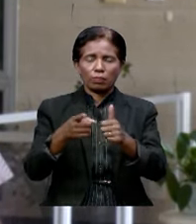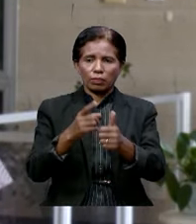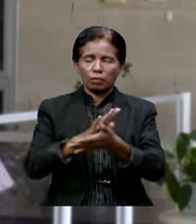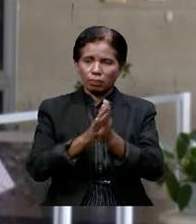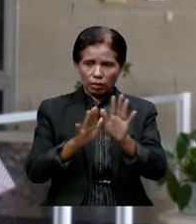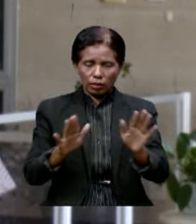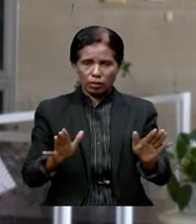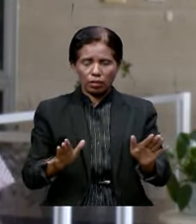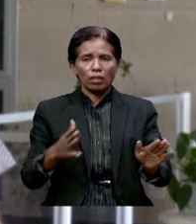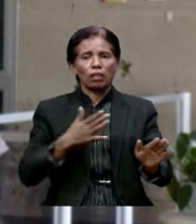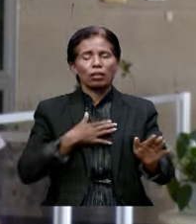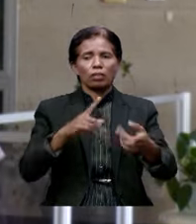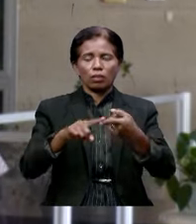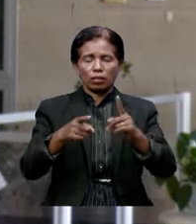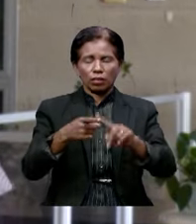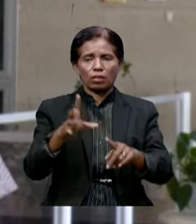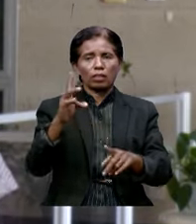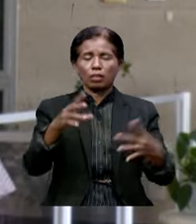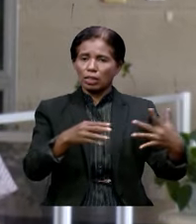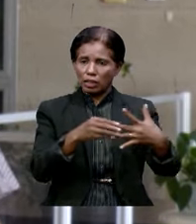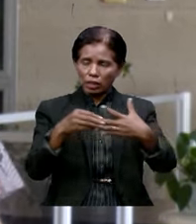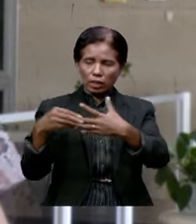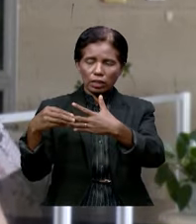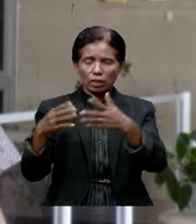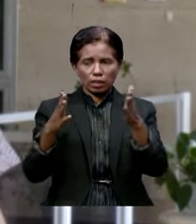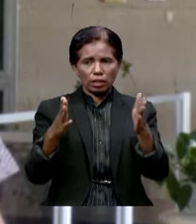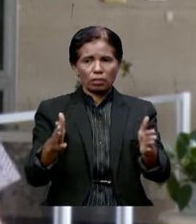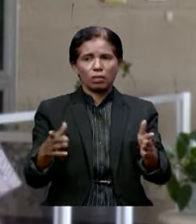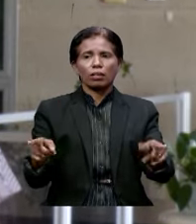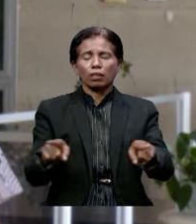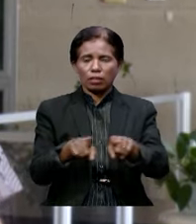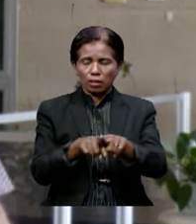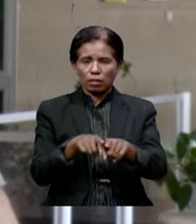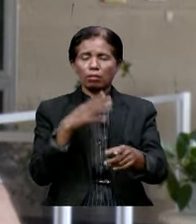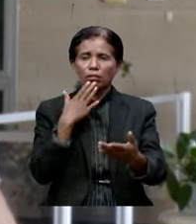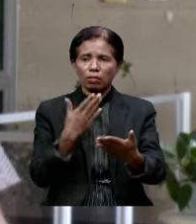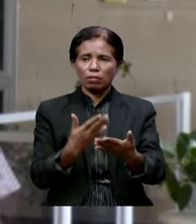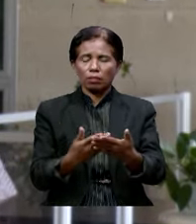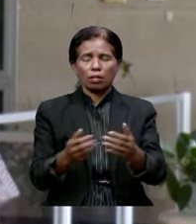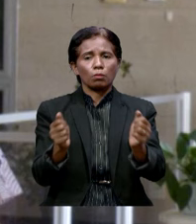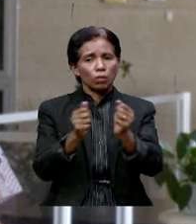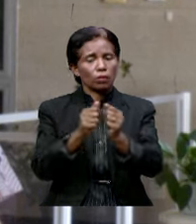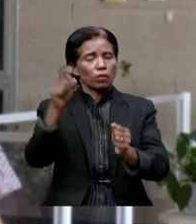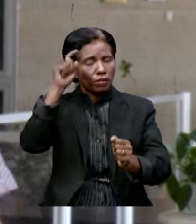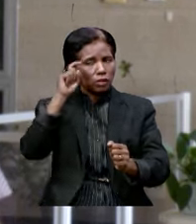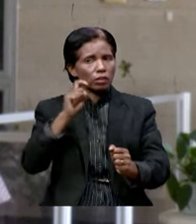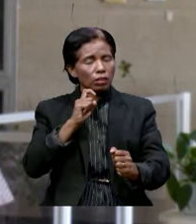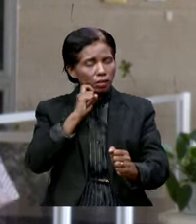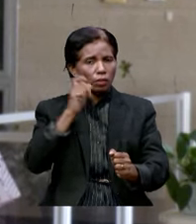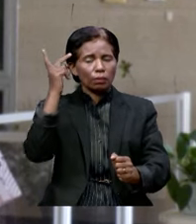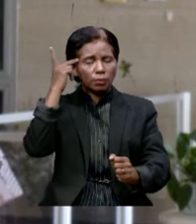friend, a leader. I've extended to Xanana Guzmão, the Prime